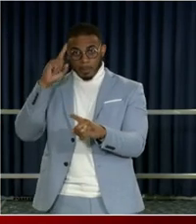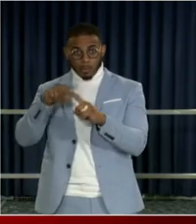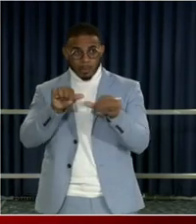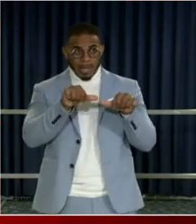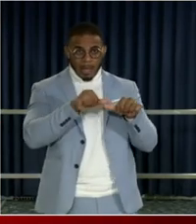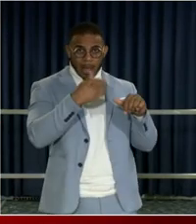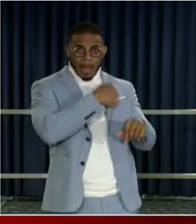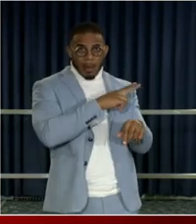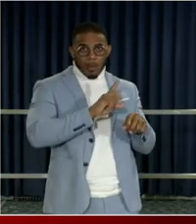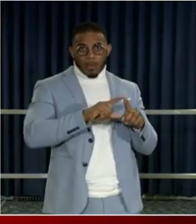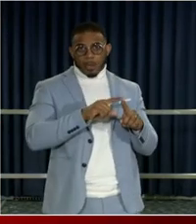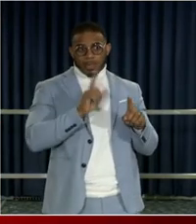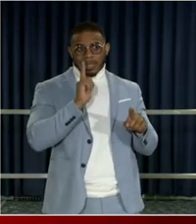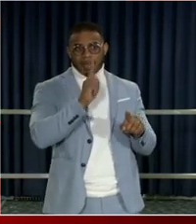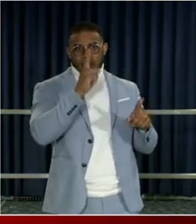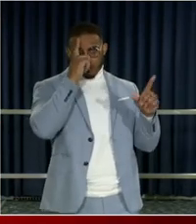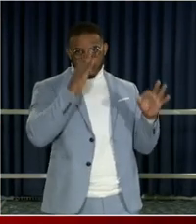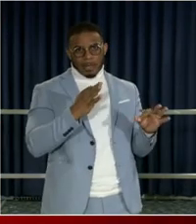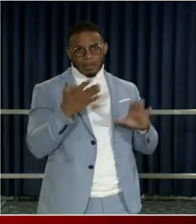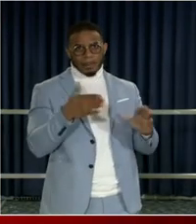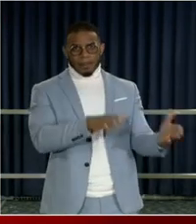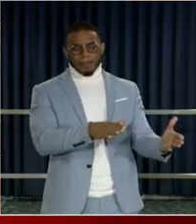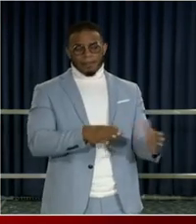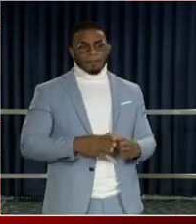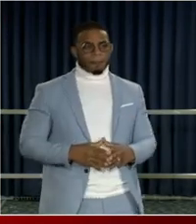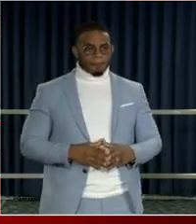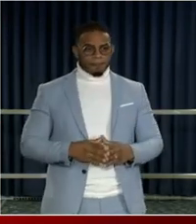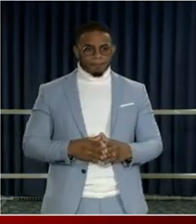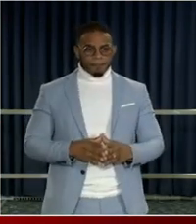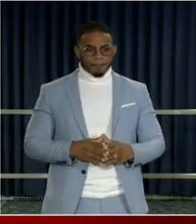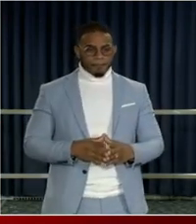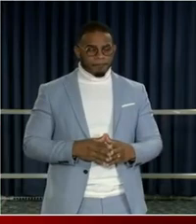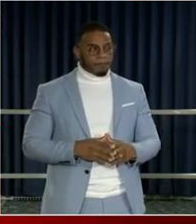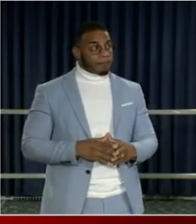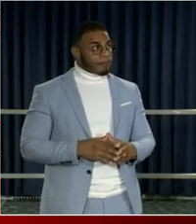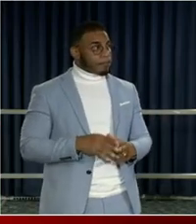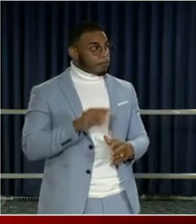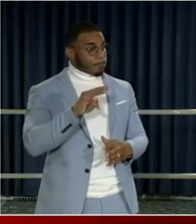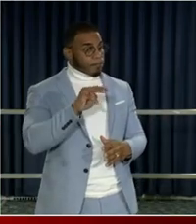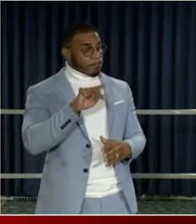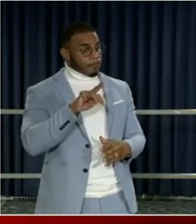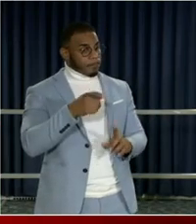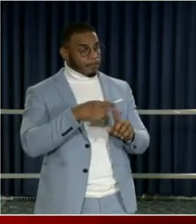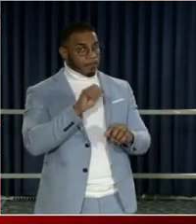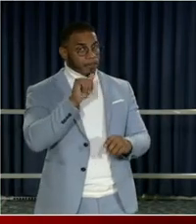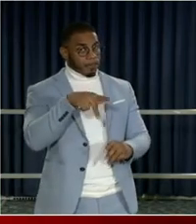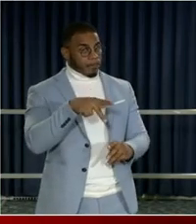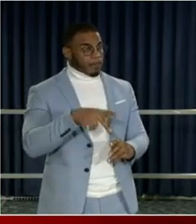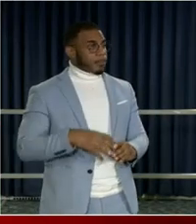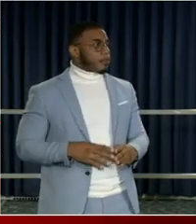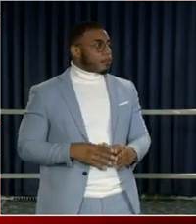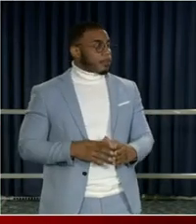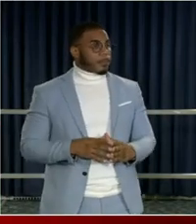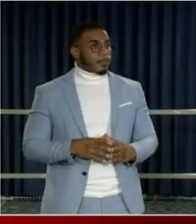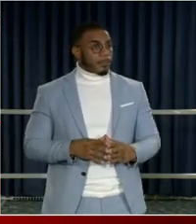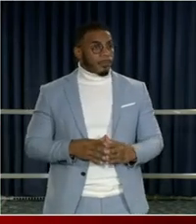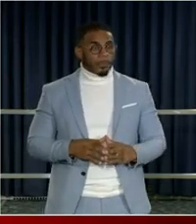area hospital where she was pronounced. Mike from the AV. Mike. Yes, Mike from AP.